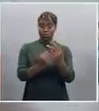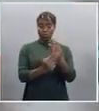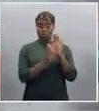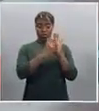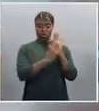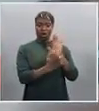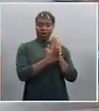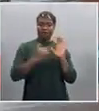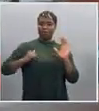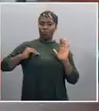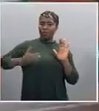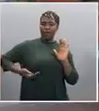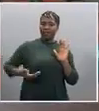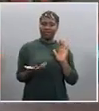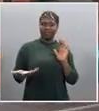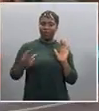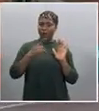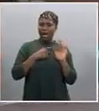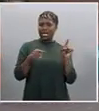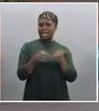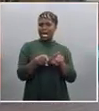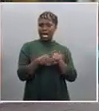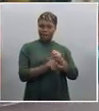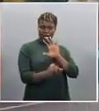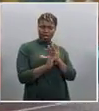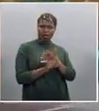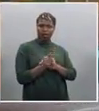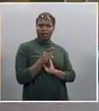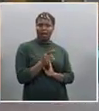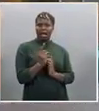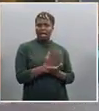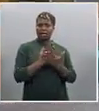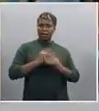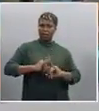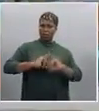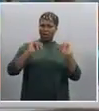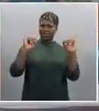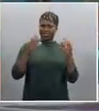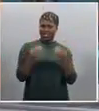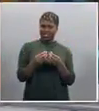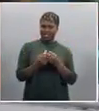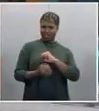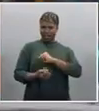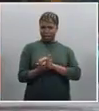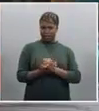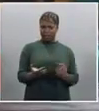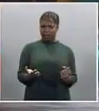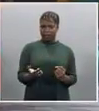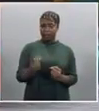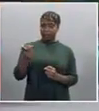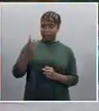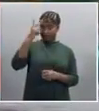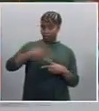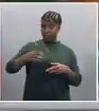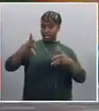female classification based on the same ideology that's led to some of the worst atrocities in history. Professor